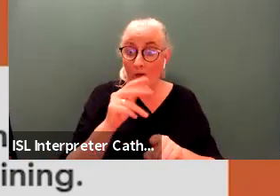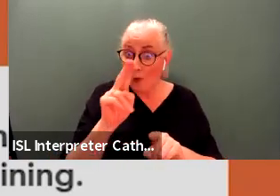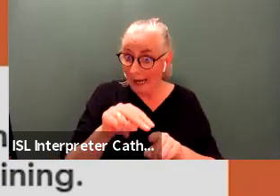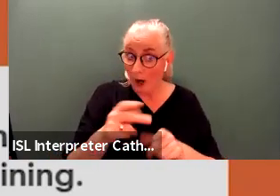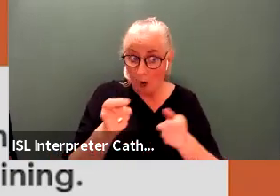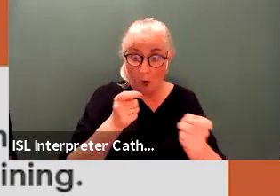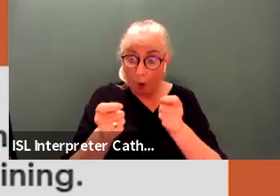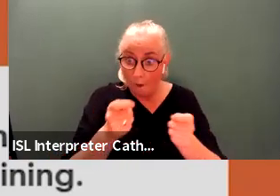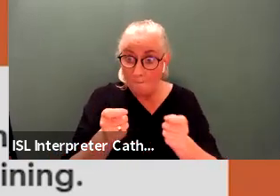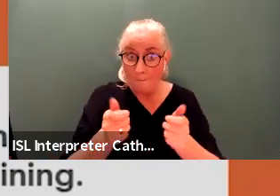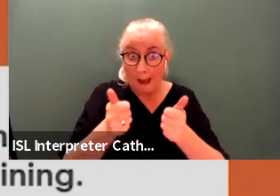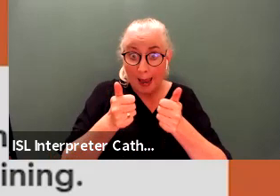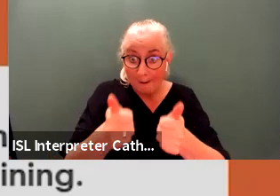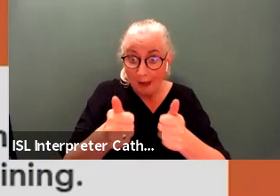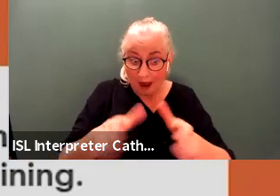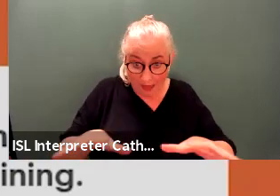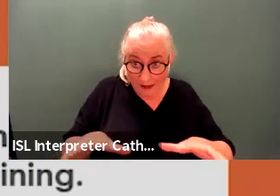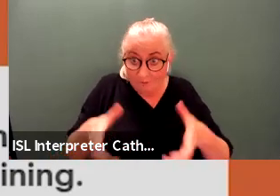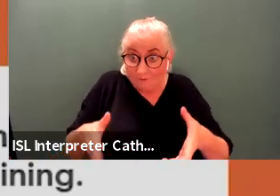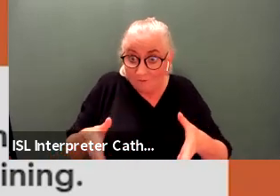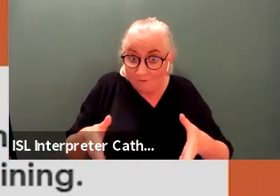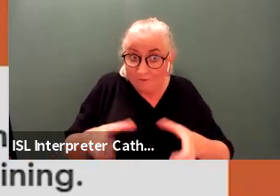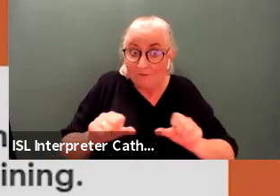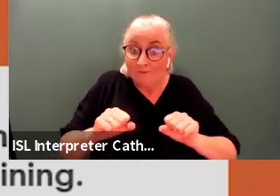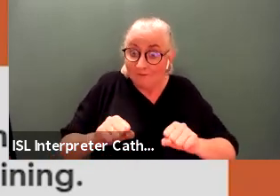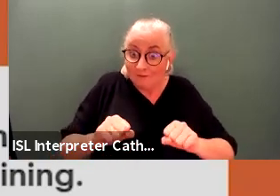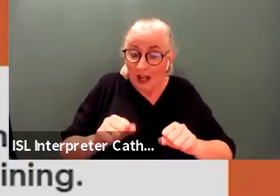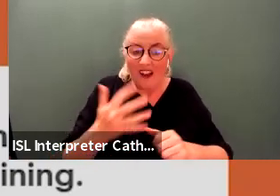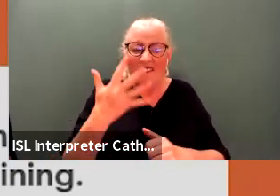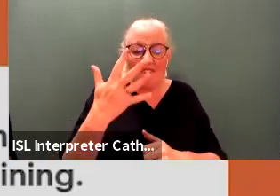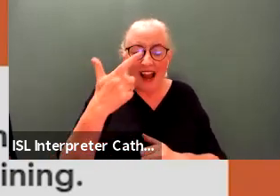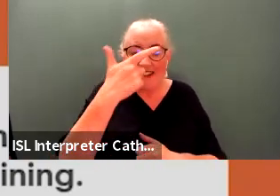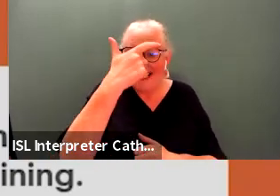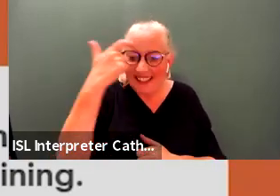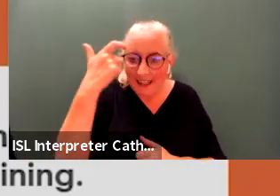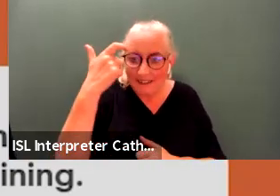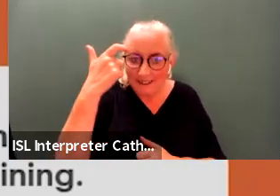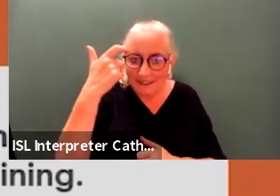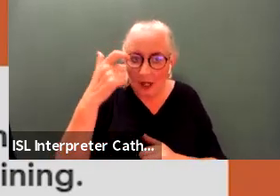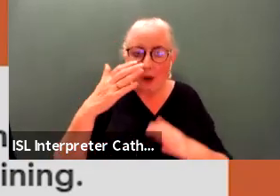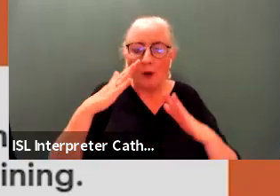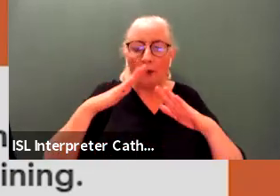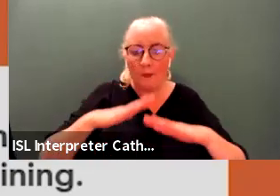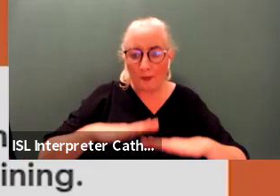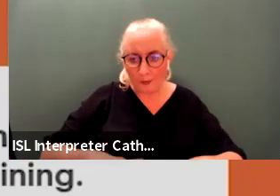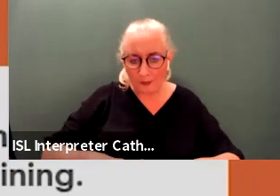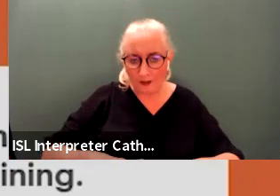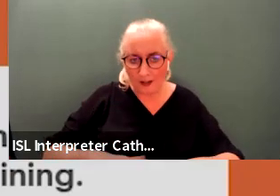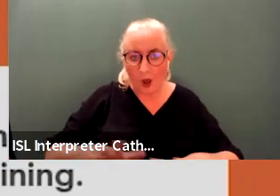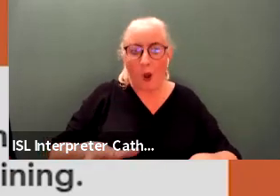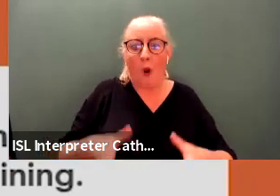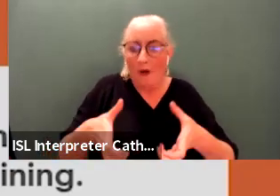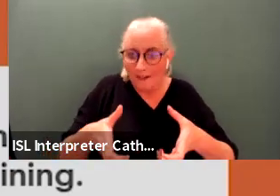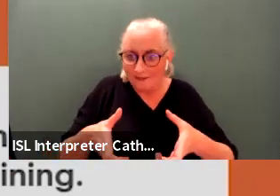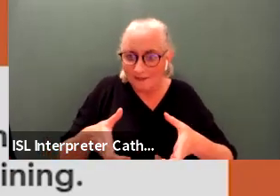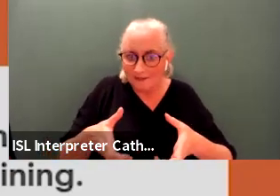and able to hold your contraction, you start maybe with 5 second hold, 5 second release, and you're building that up, and you're aiming